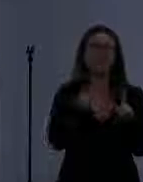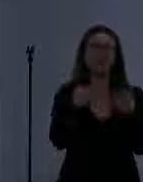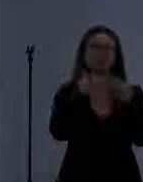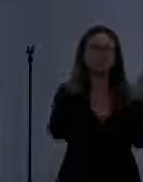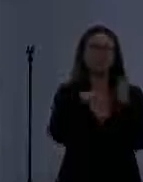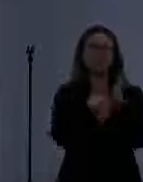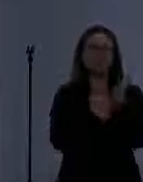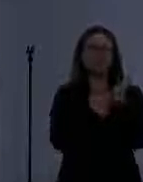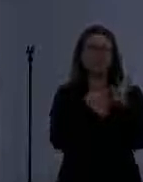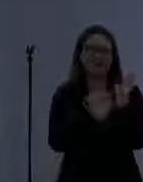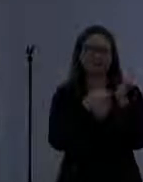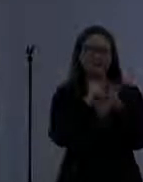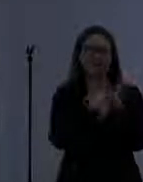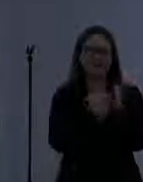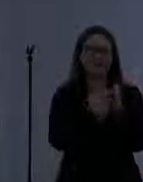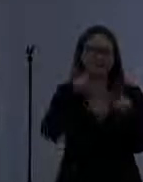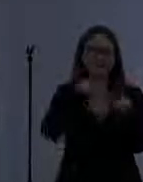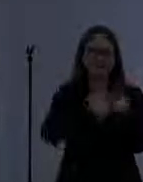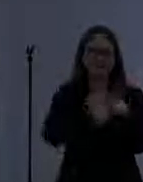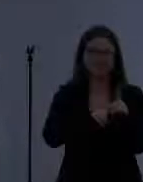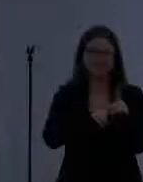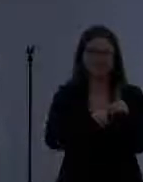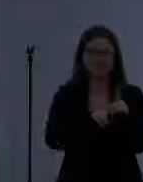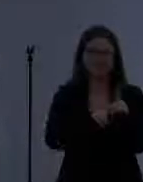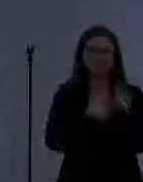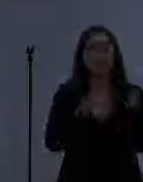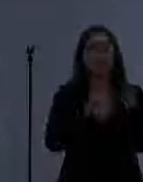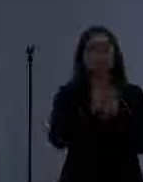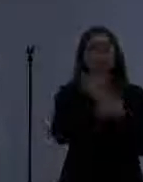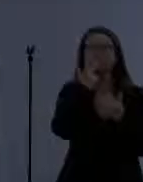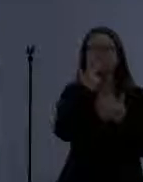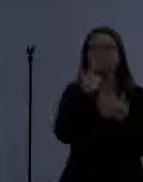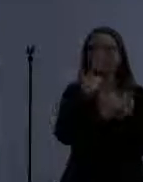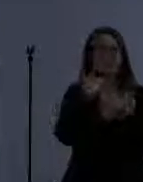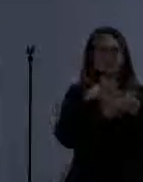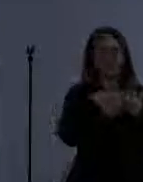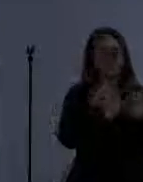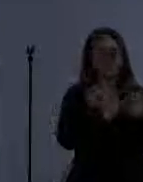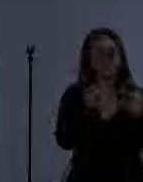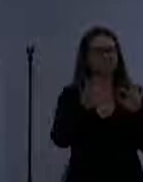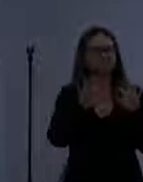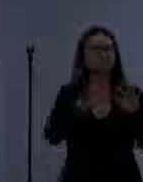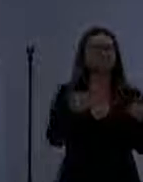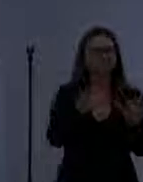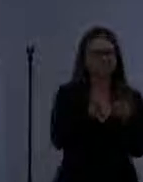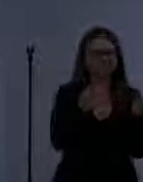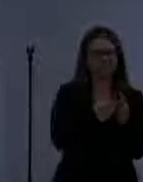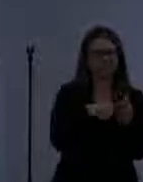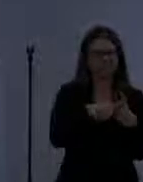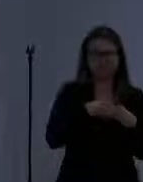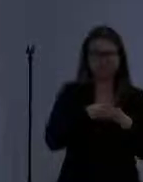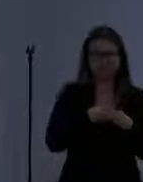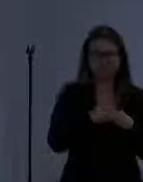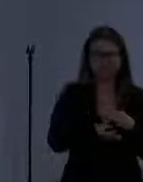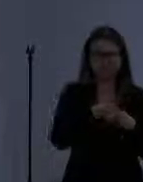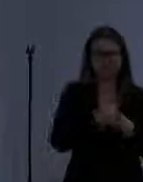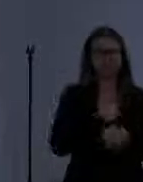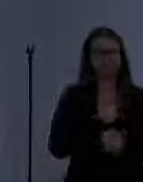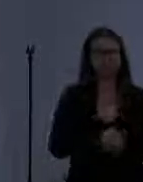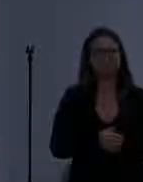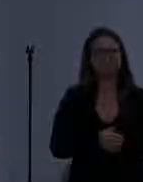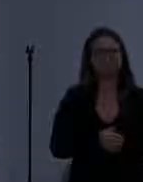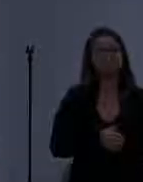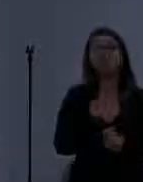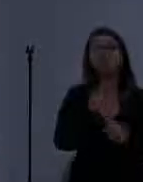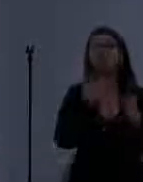thinking about this and thinking about an example where a provider, and this is an example we've got